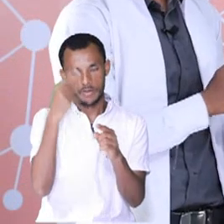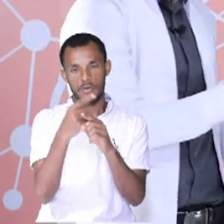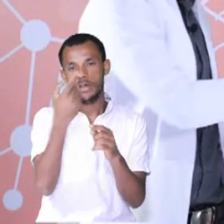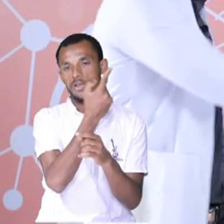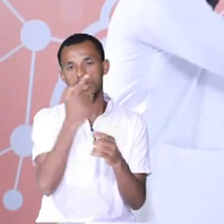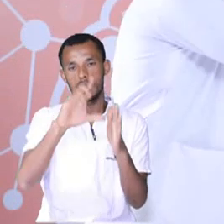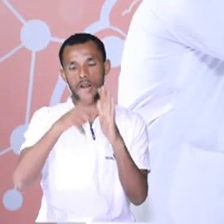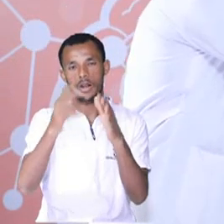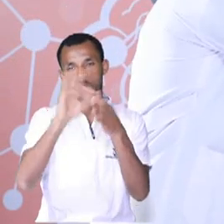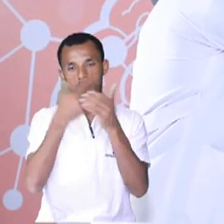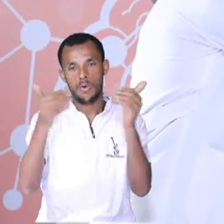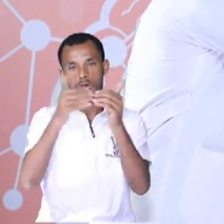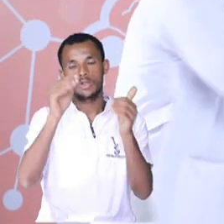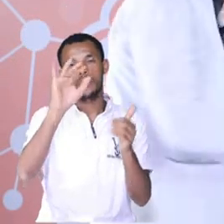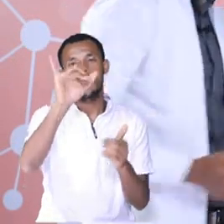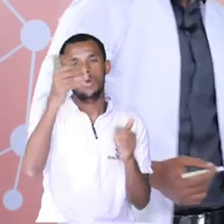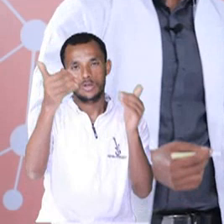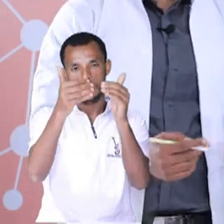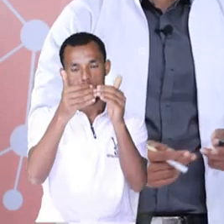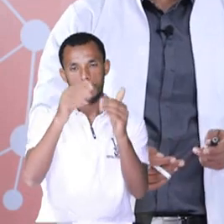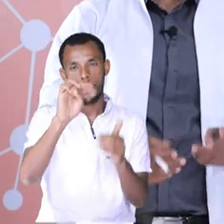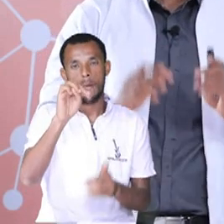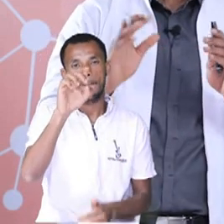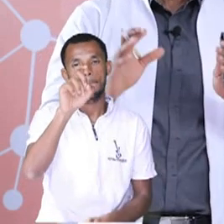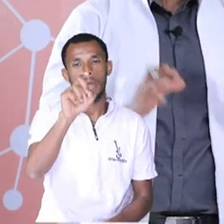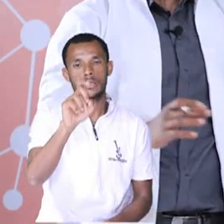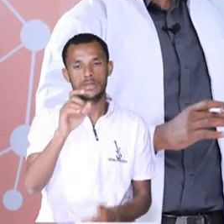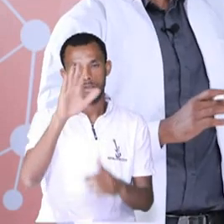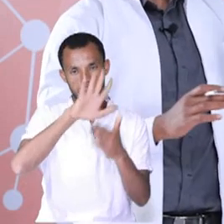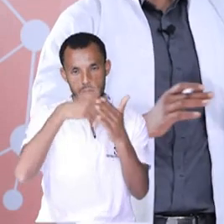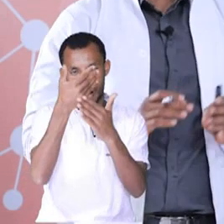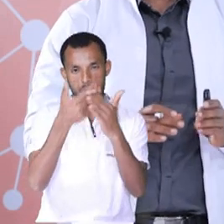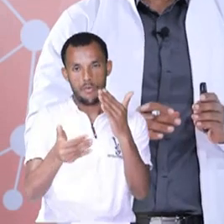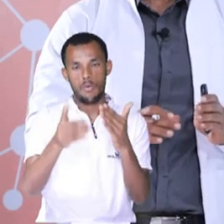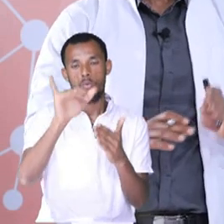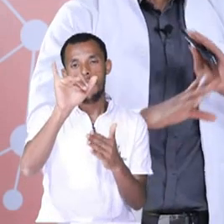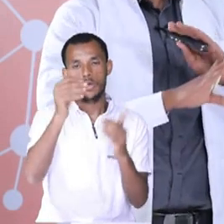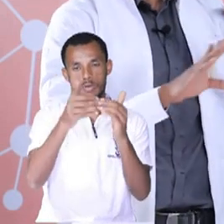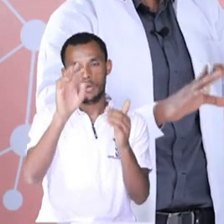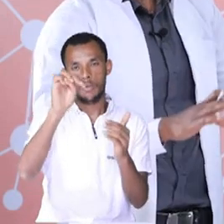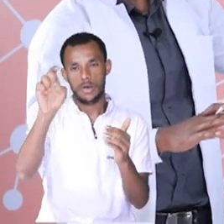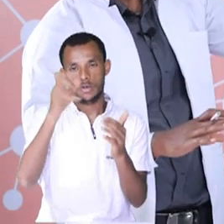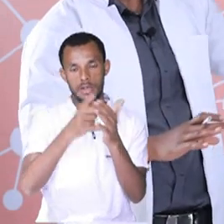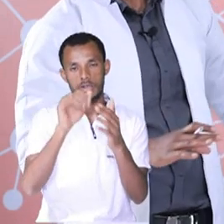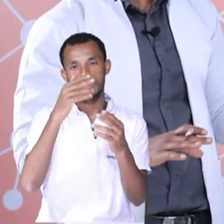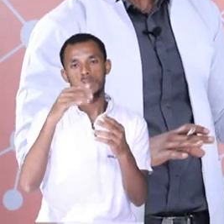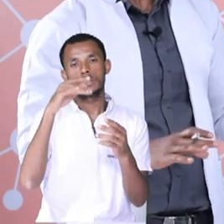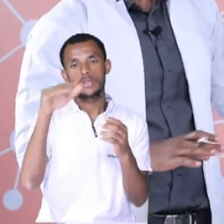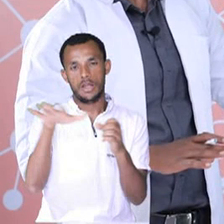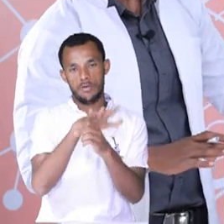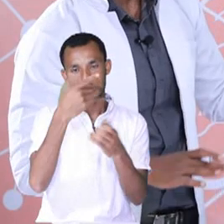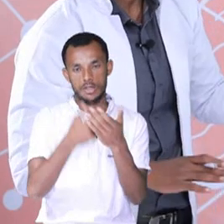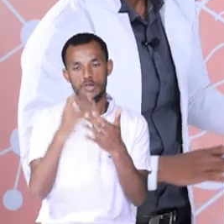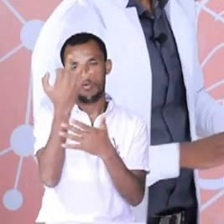of the form y is equal to mx. In the graph of y is equal to mx that satisfy this